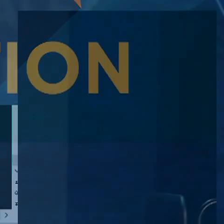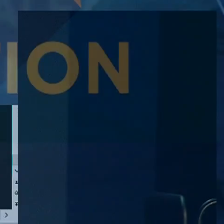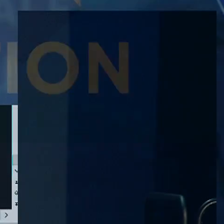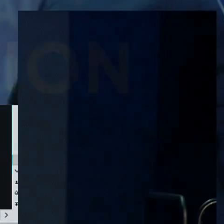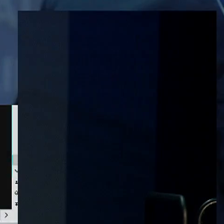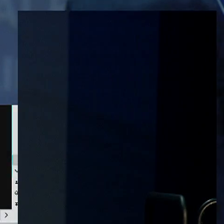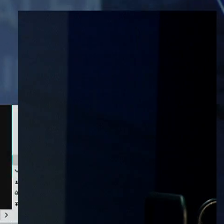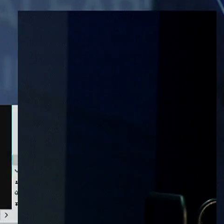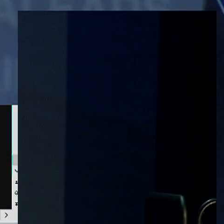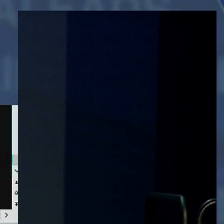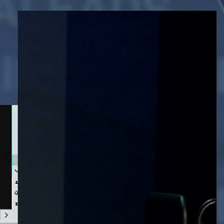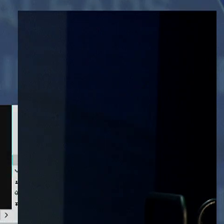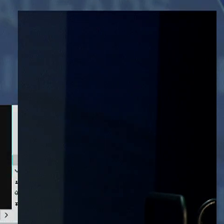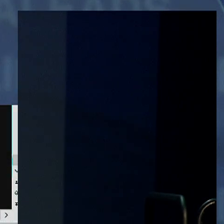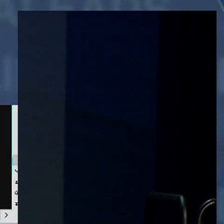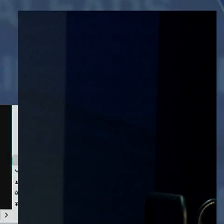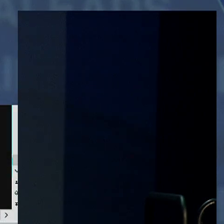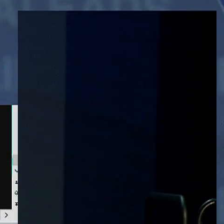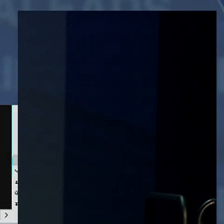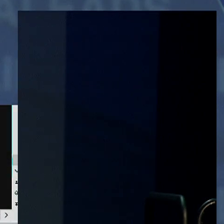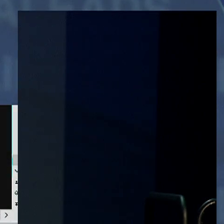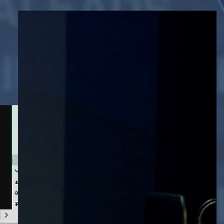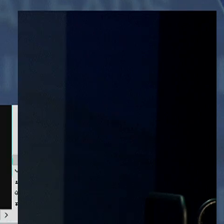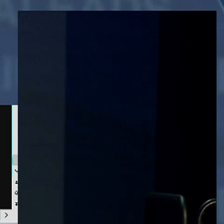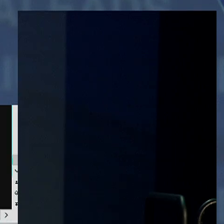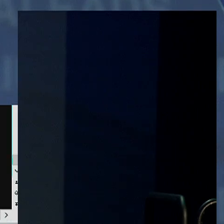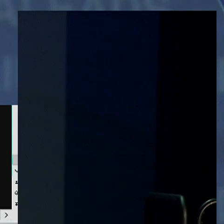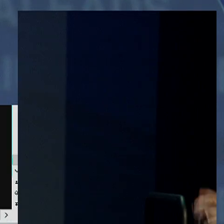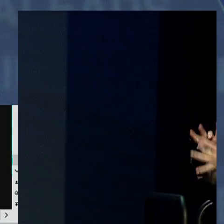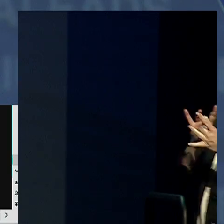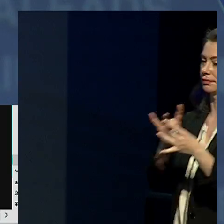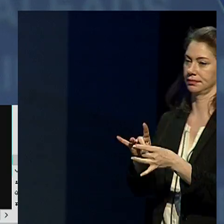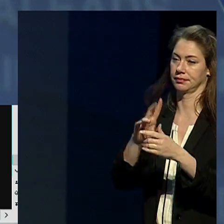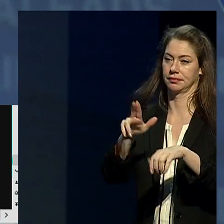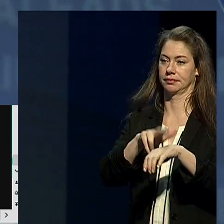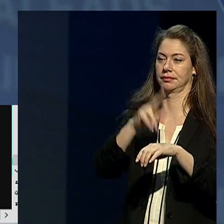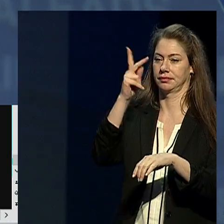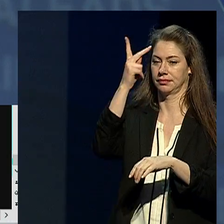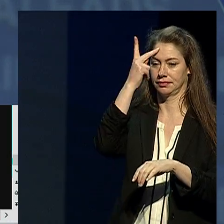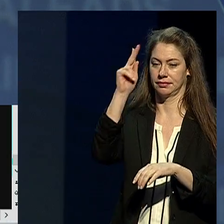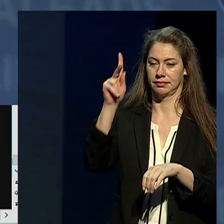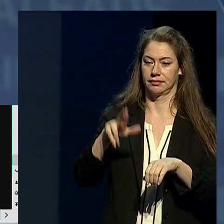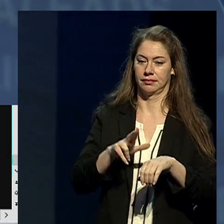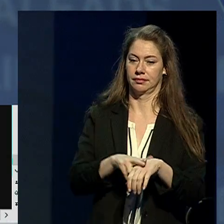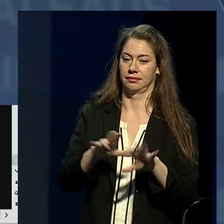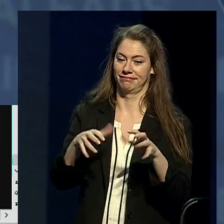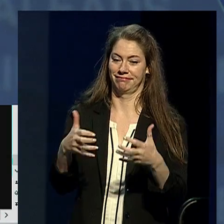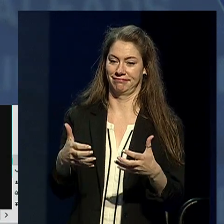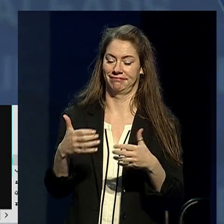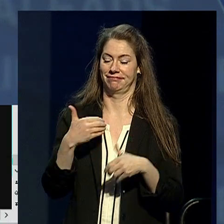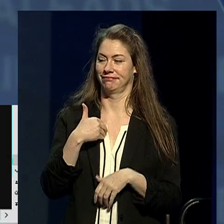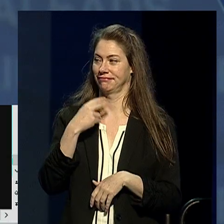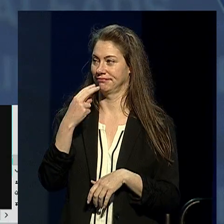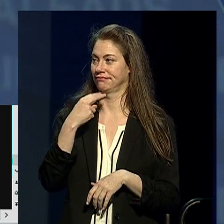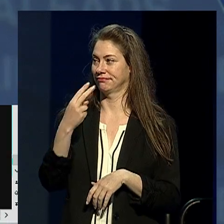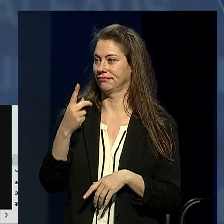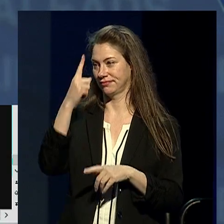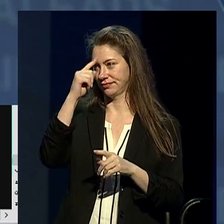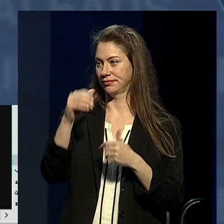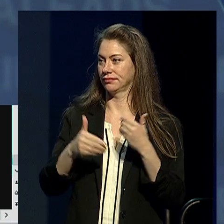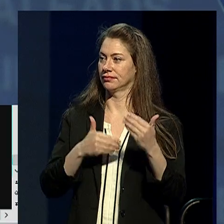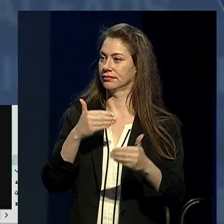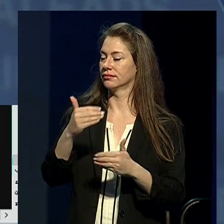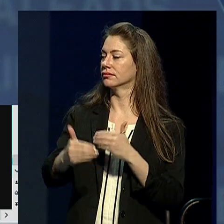Brothers and sisters, when it comes to national politics and our national party, California has been a voice for reform, a voice for